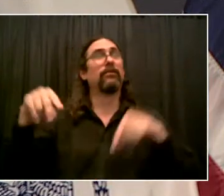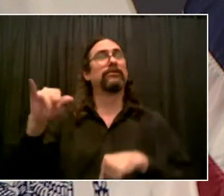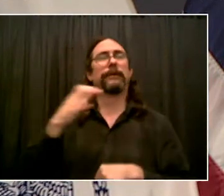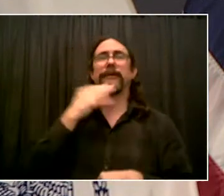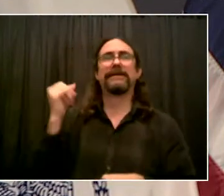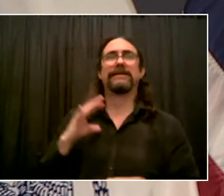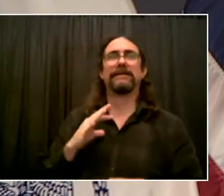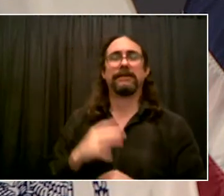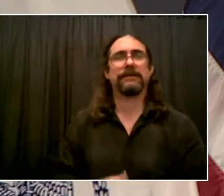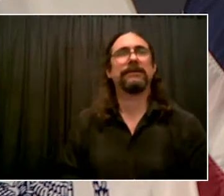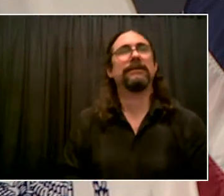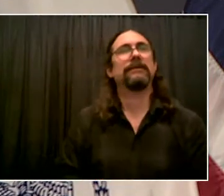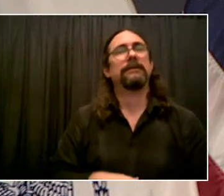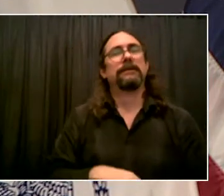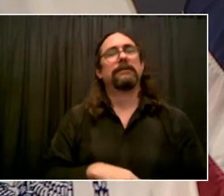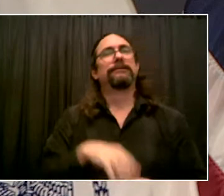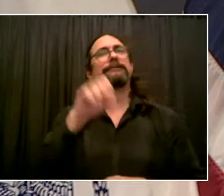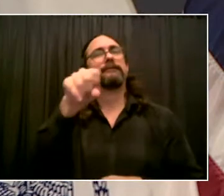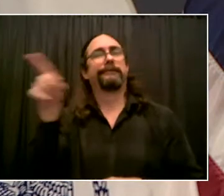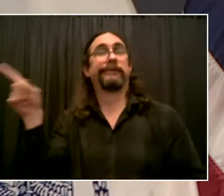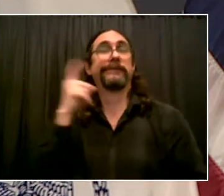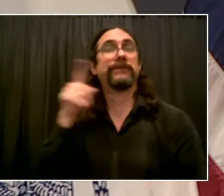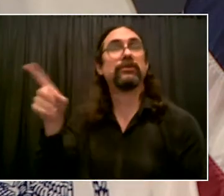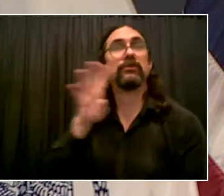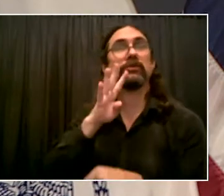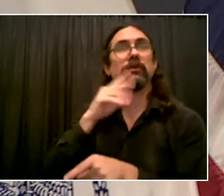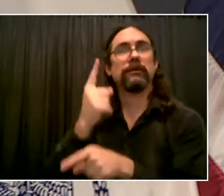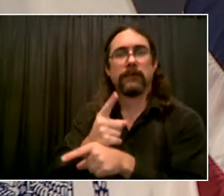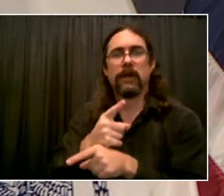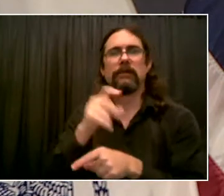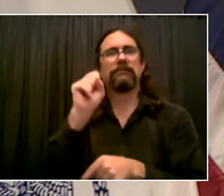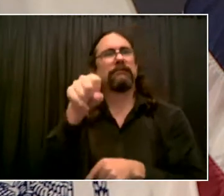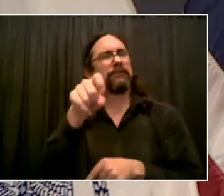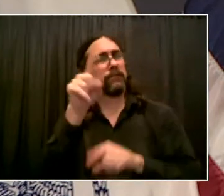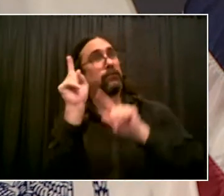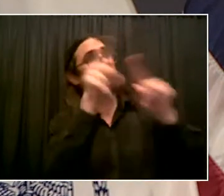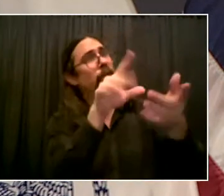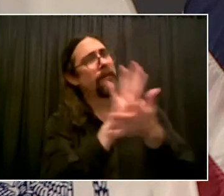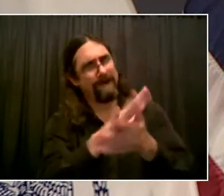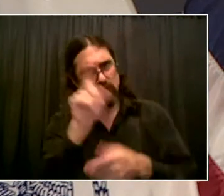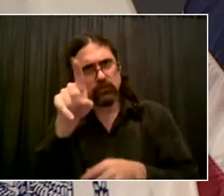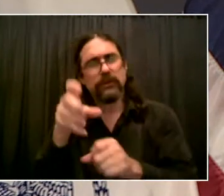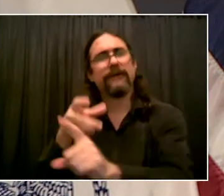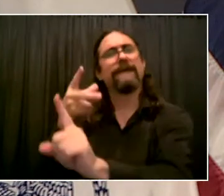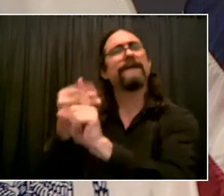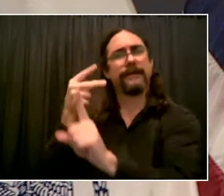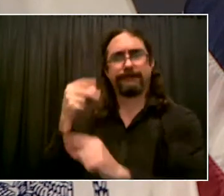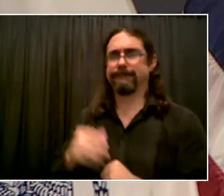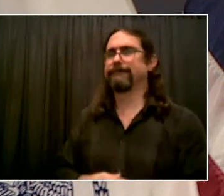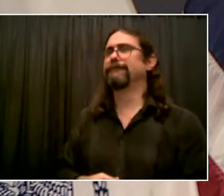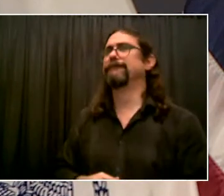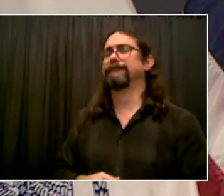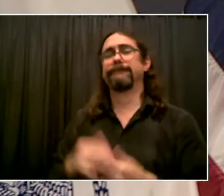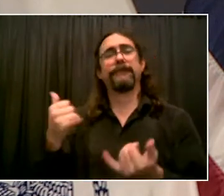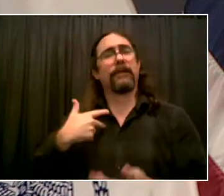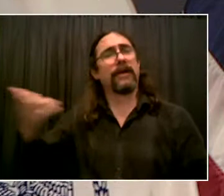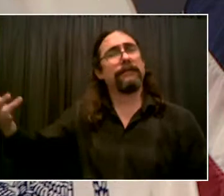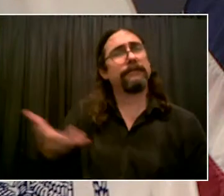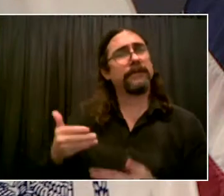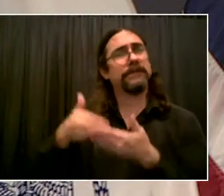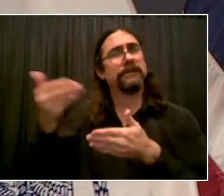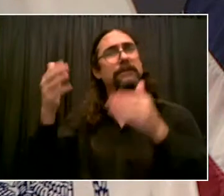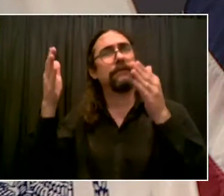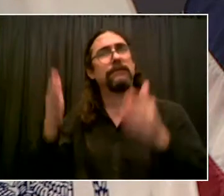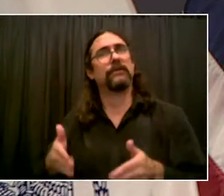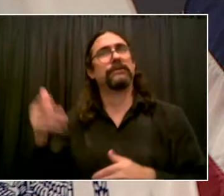Good for everyone. I want you to hear from someone who has been such a crucial ally and partner in our efforts to